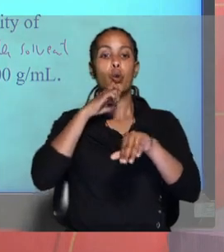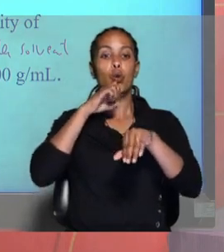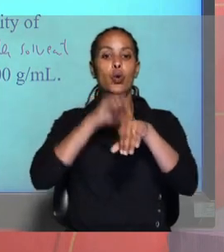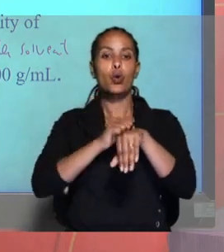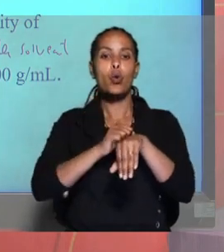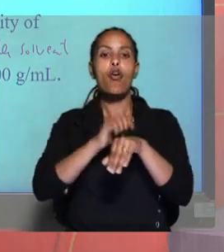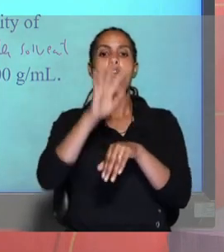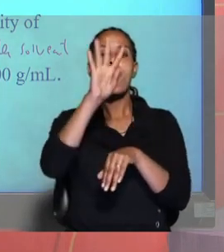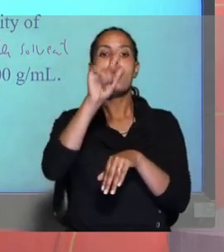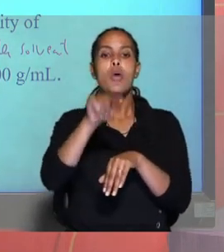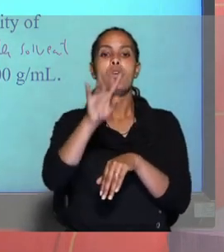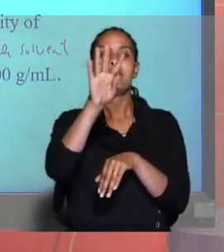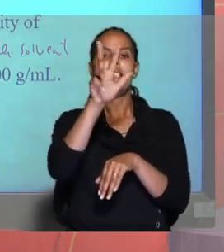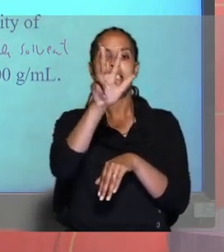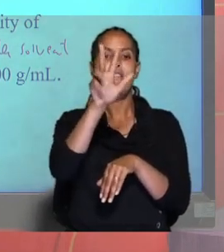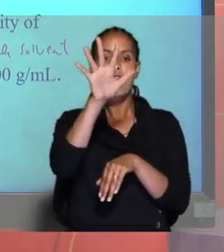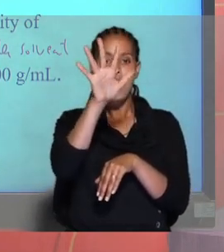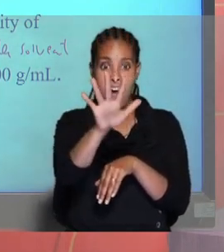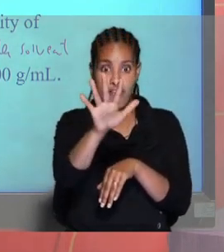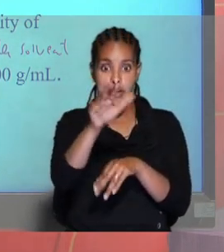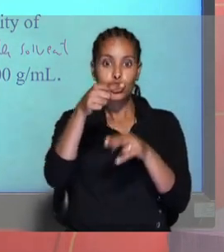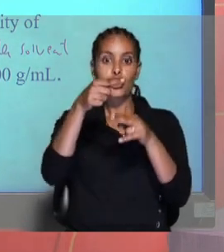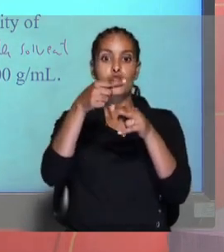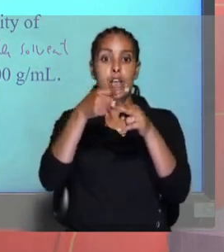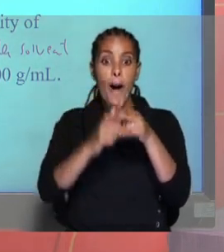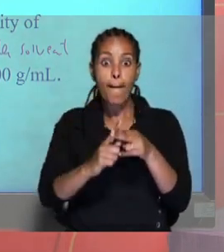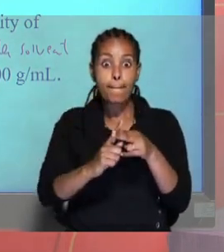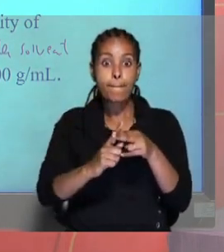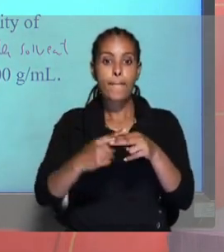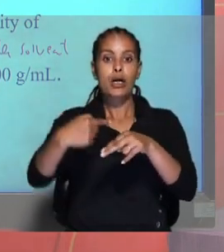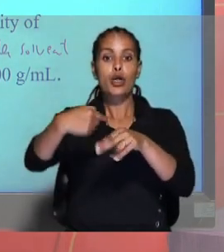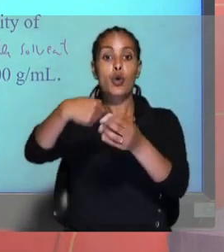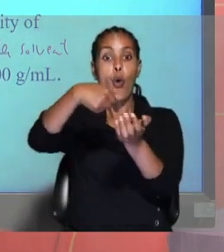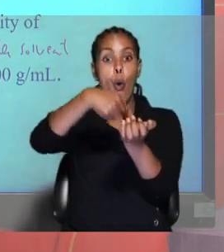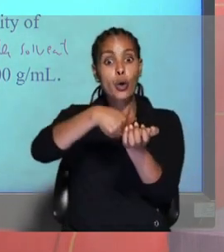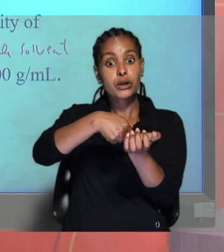is 4.35 gram glucose,